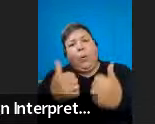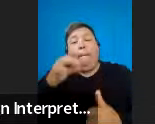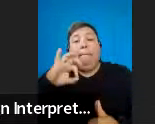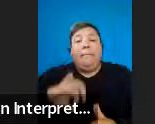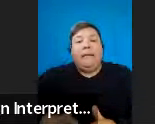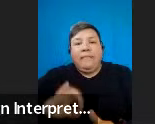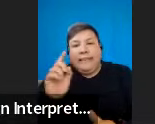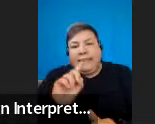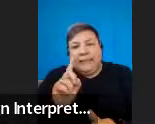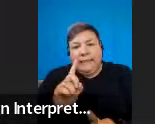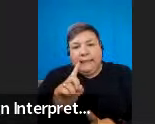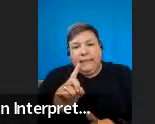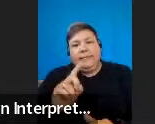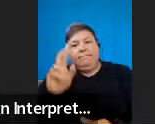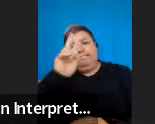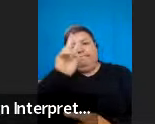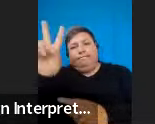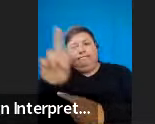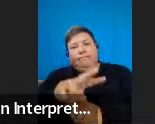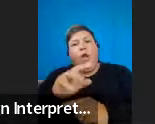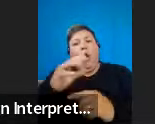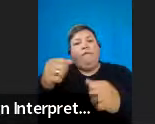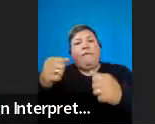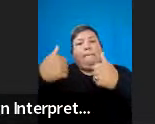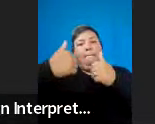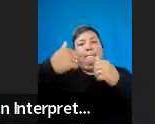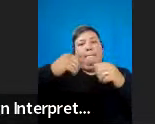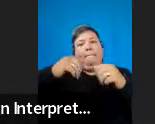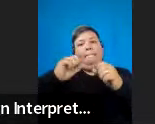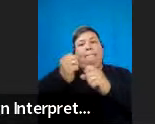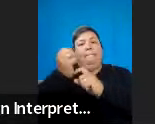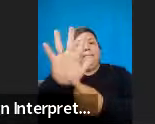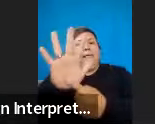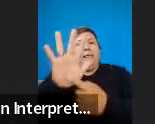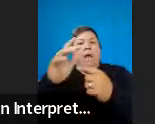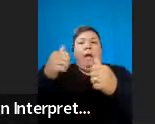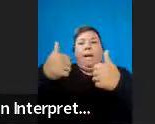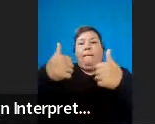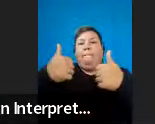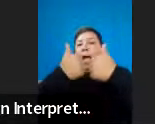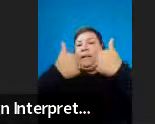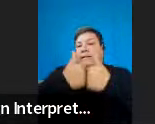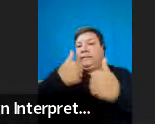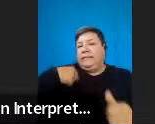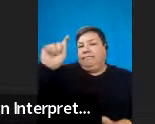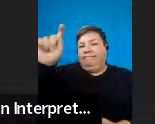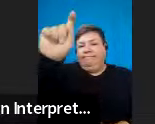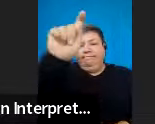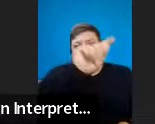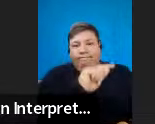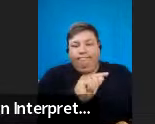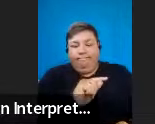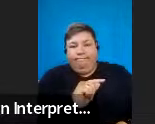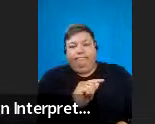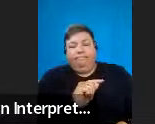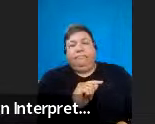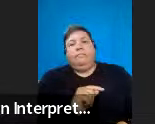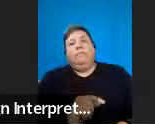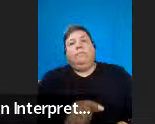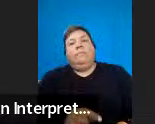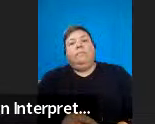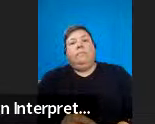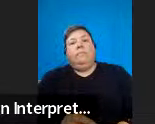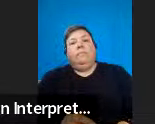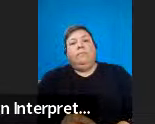mutual recognition of the major trading partners. So once you get this accreditation, you are mutually recognized by other